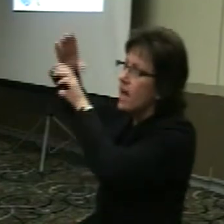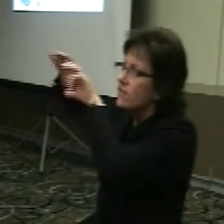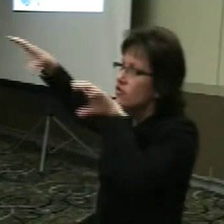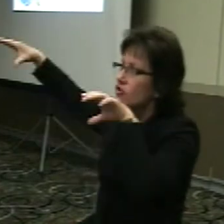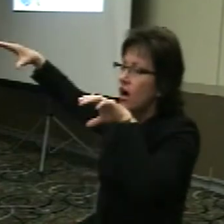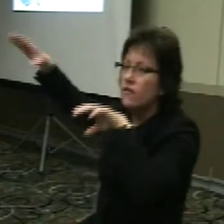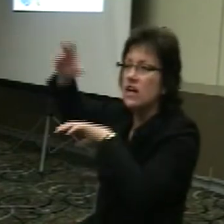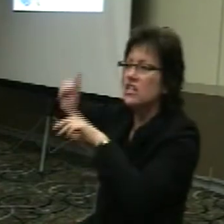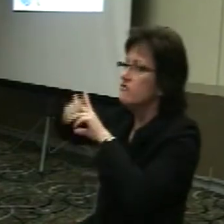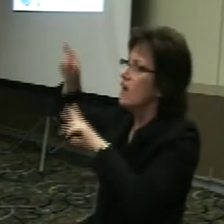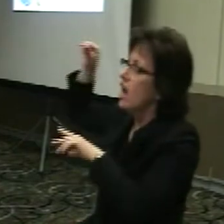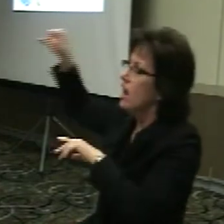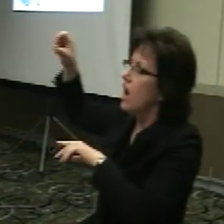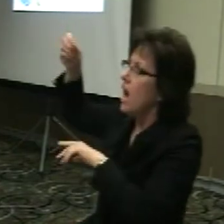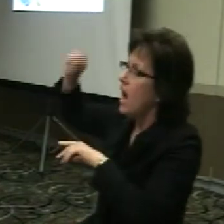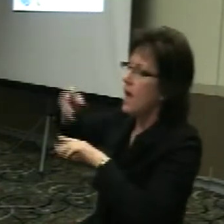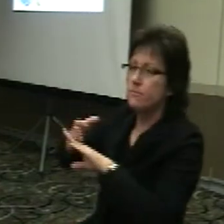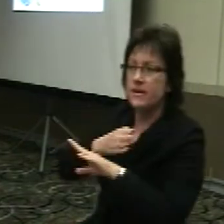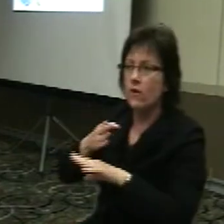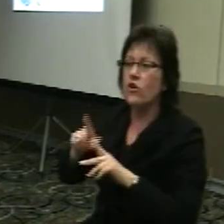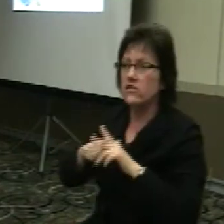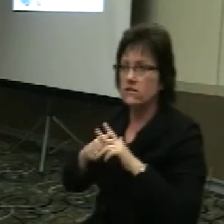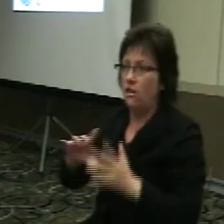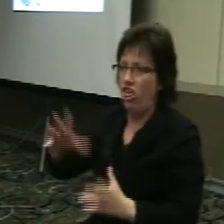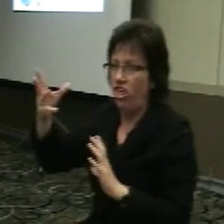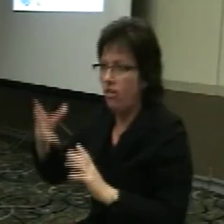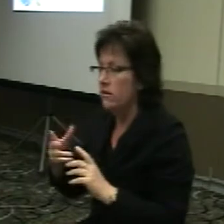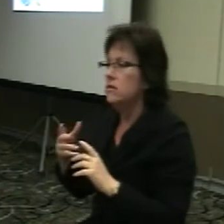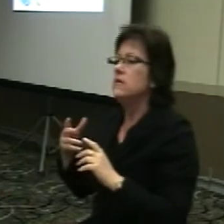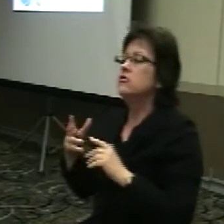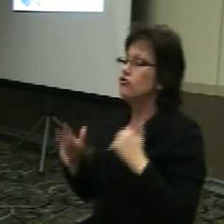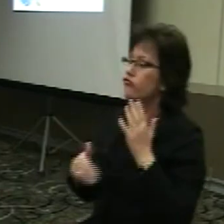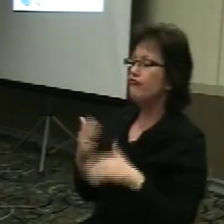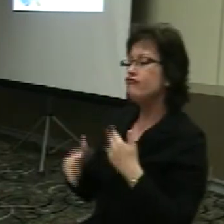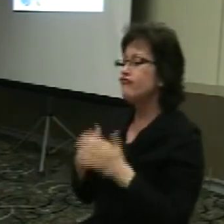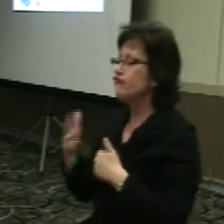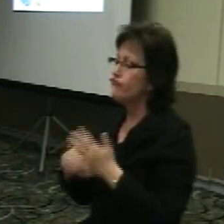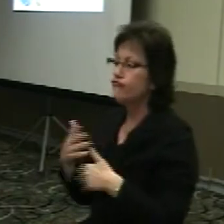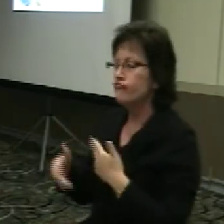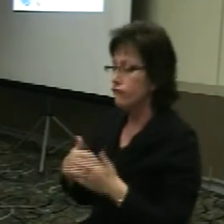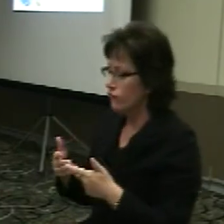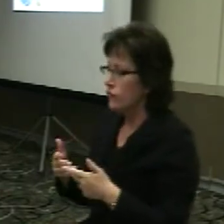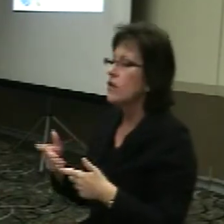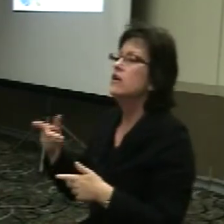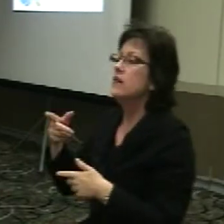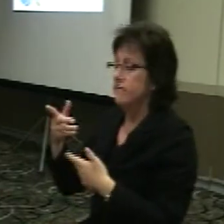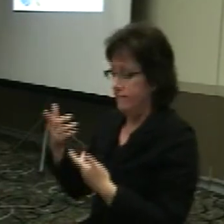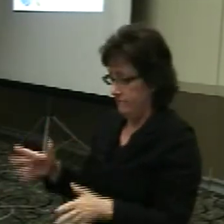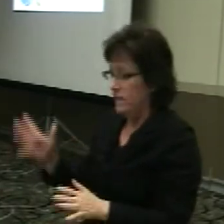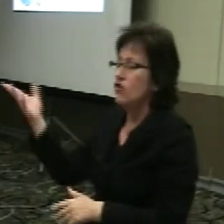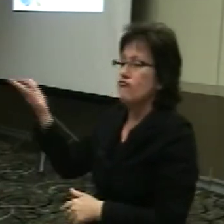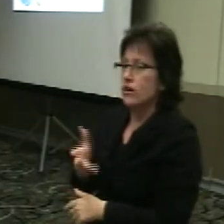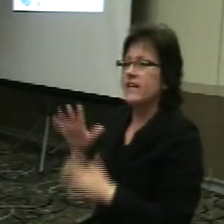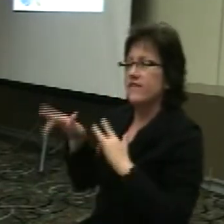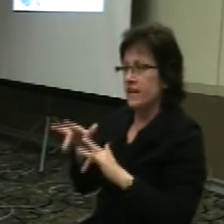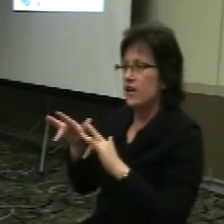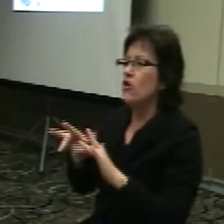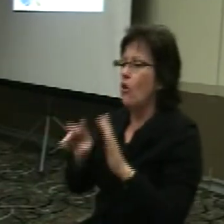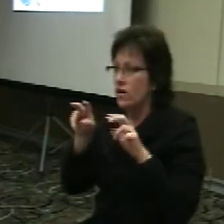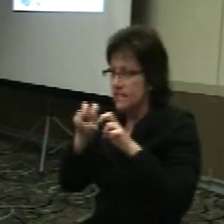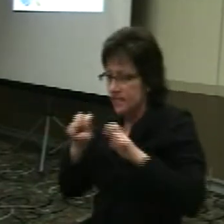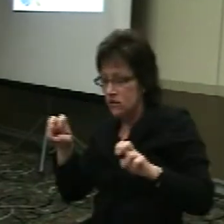happens, and just let stuff go the way it normally goes. Let's bring that tape in, let's review that tape, let's listen to the way you're talking to